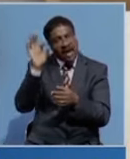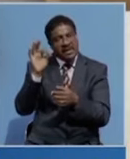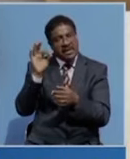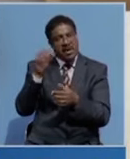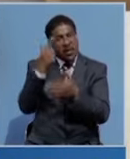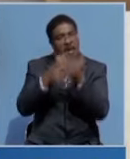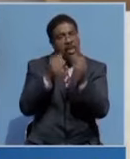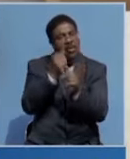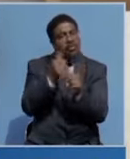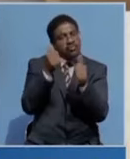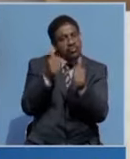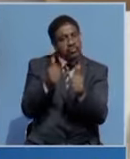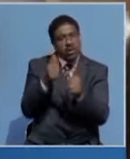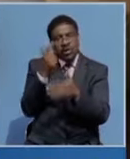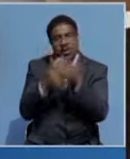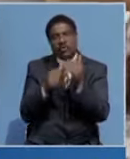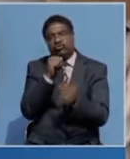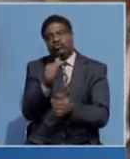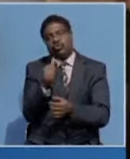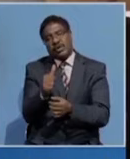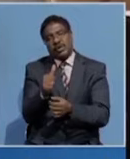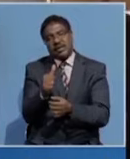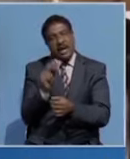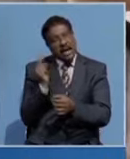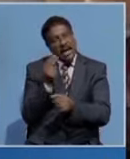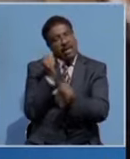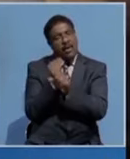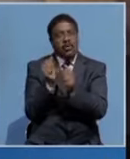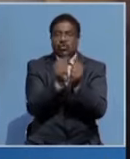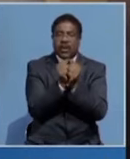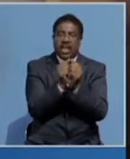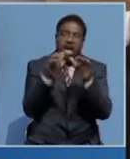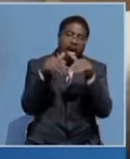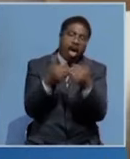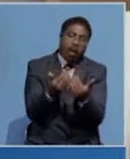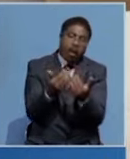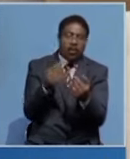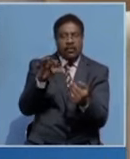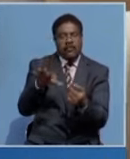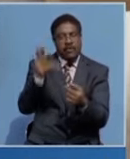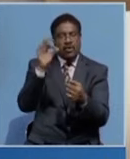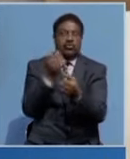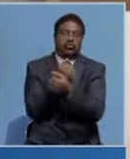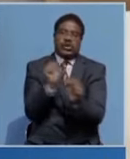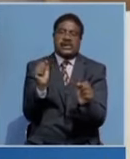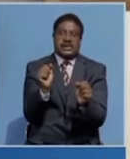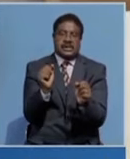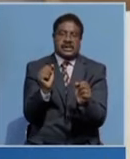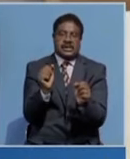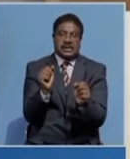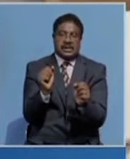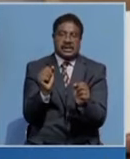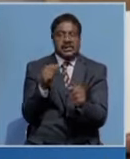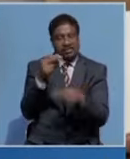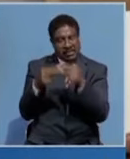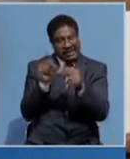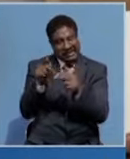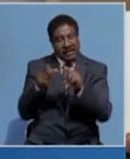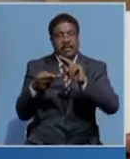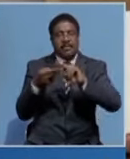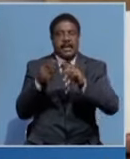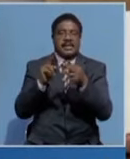well, and about how we can work together to come up with those solutions. So really, it's about the partnership.